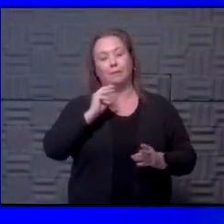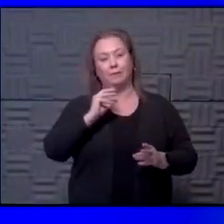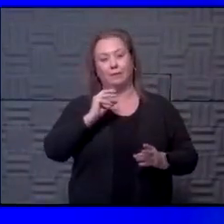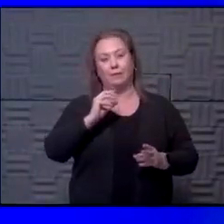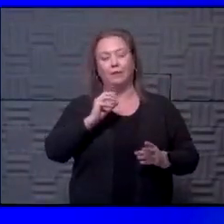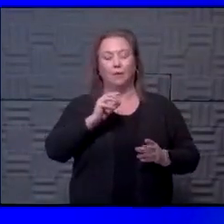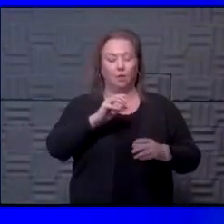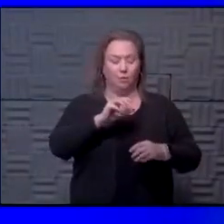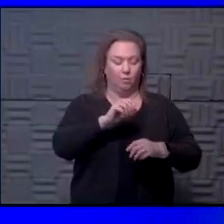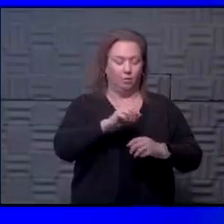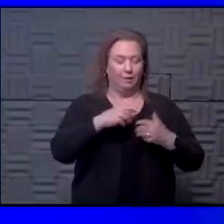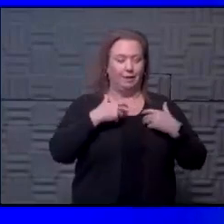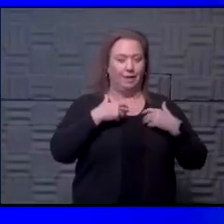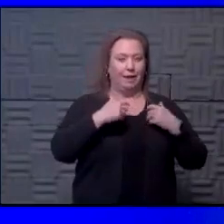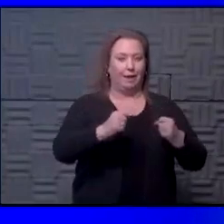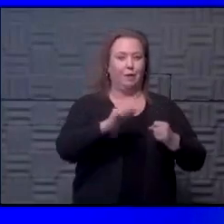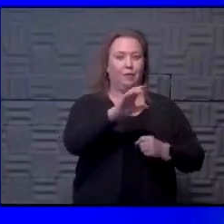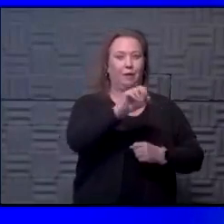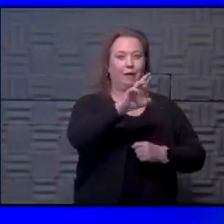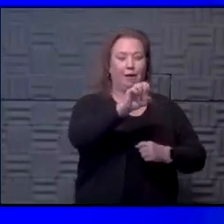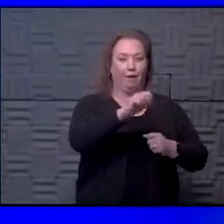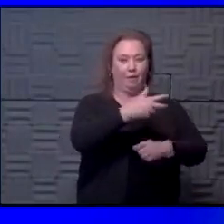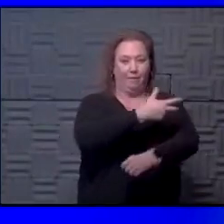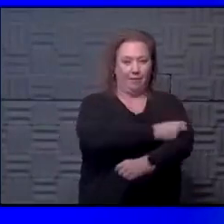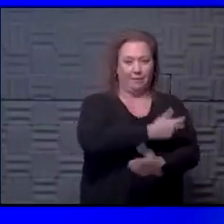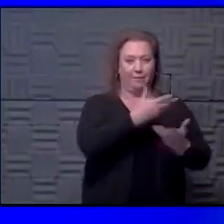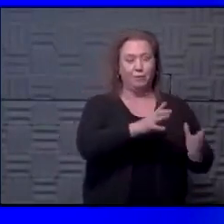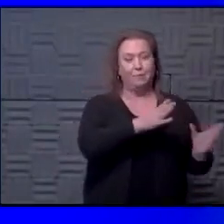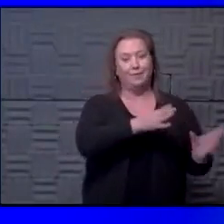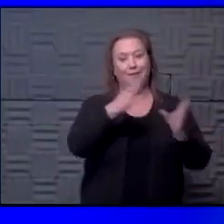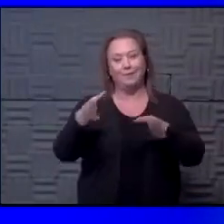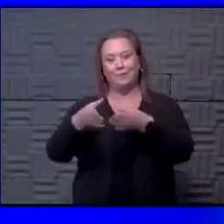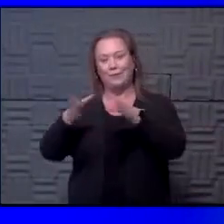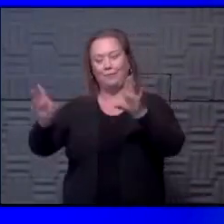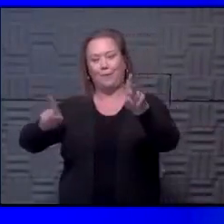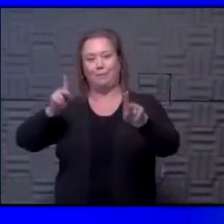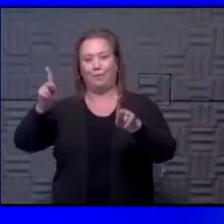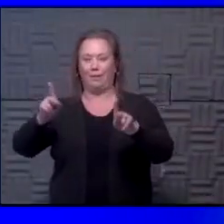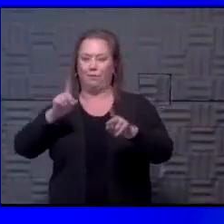only healthcare workers vaccinated, but the other general population, especially those most